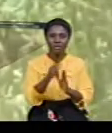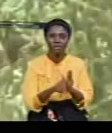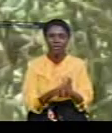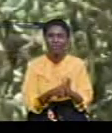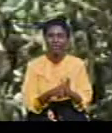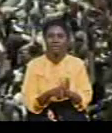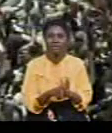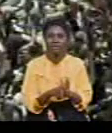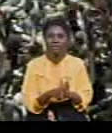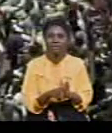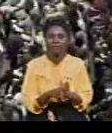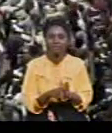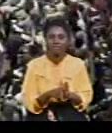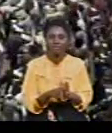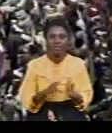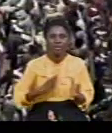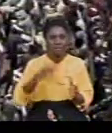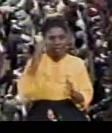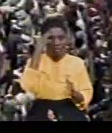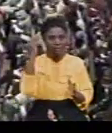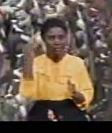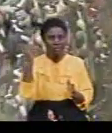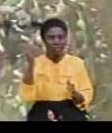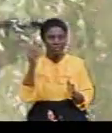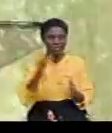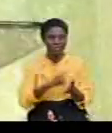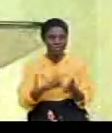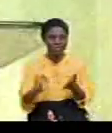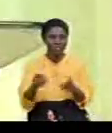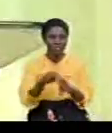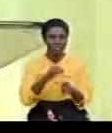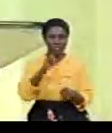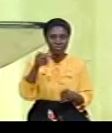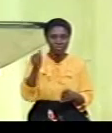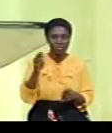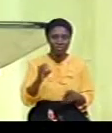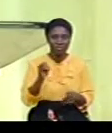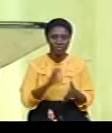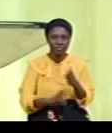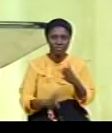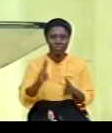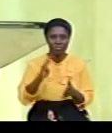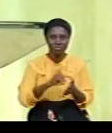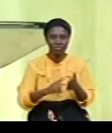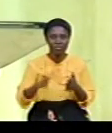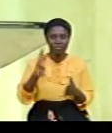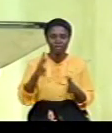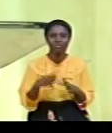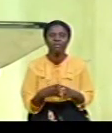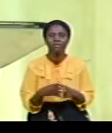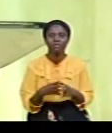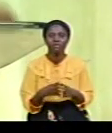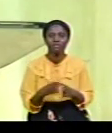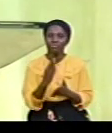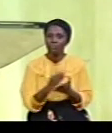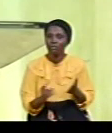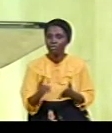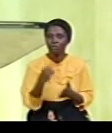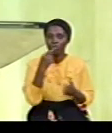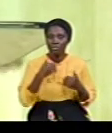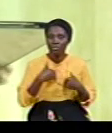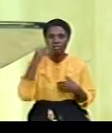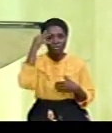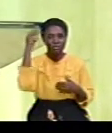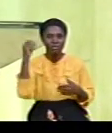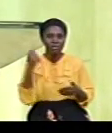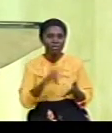A memory verse taken from James chapter 4, verse 4. Can somebody who has committed it to memory? There's a sister